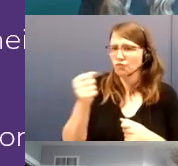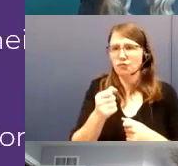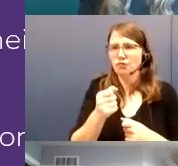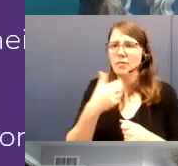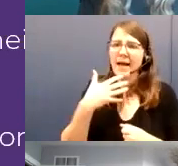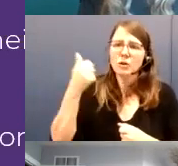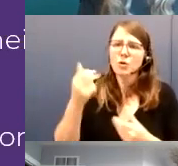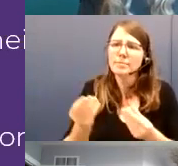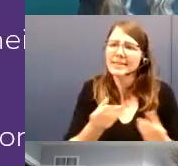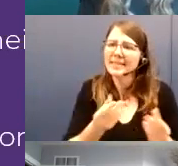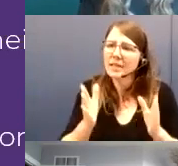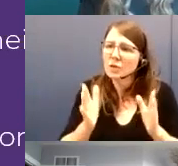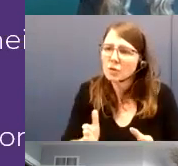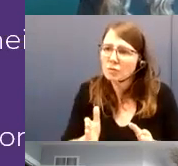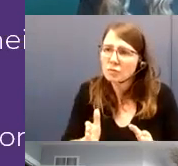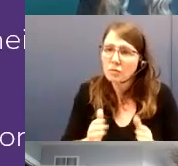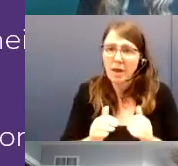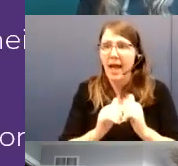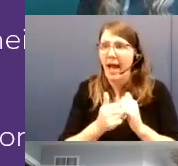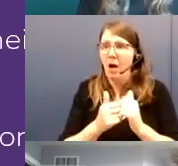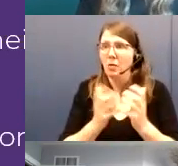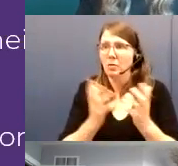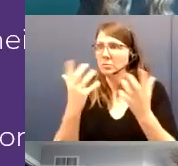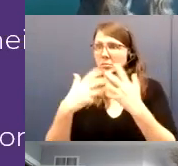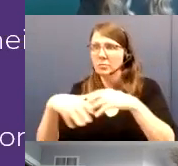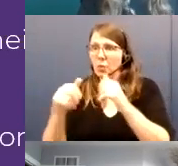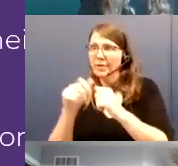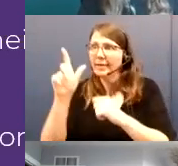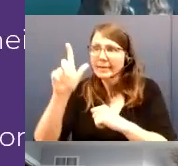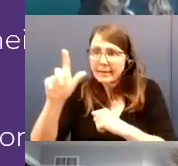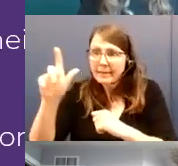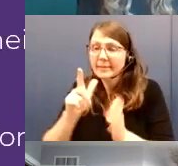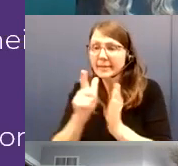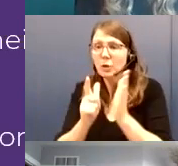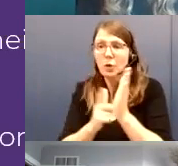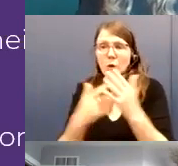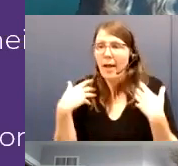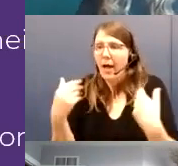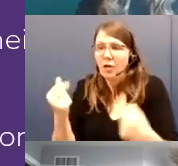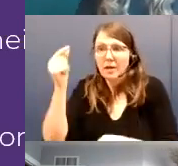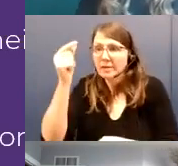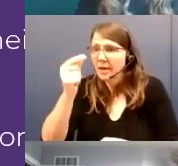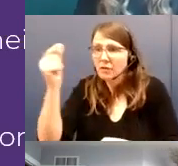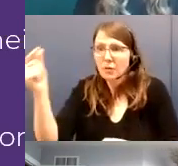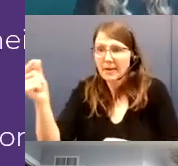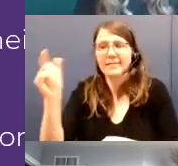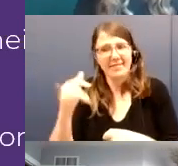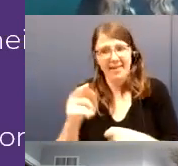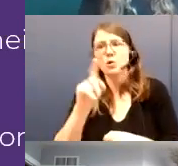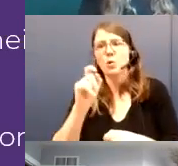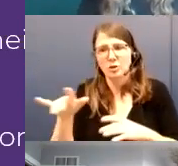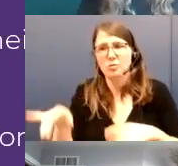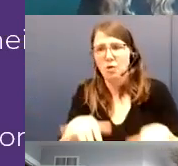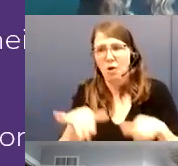How do mediators work within the legal, health, and government system? And this is certainly a question we get quite often, so I'm interested